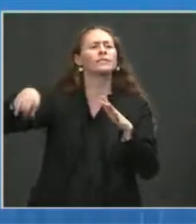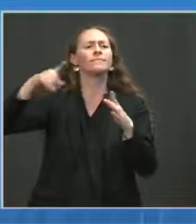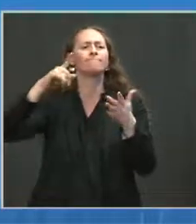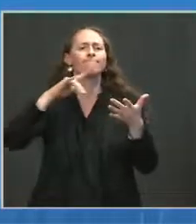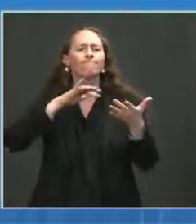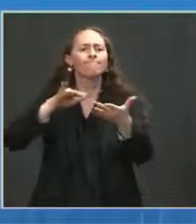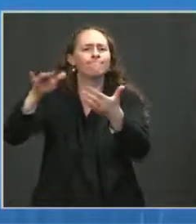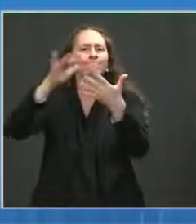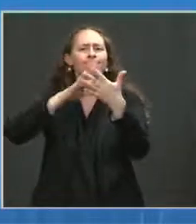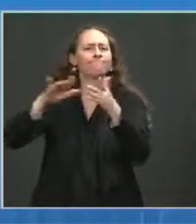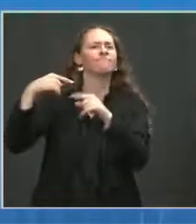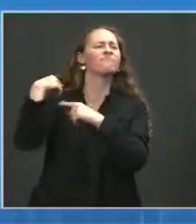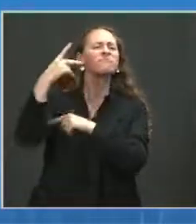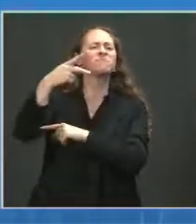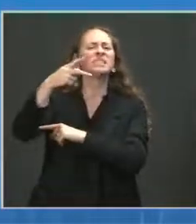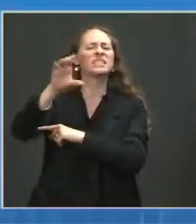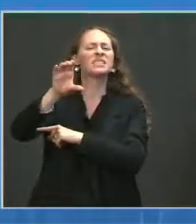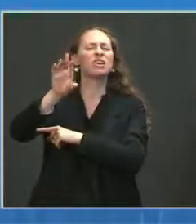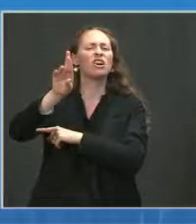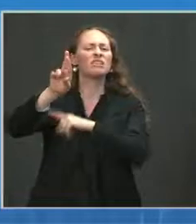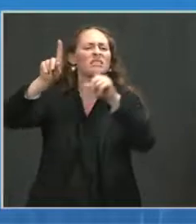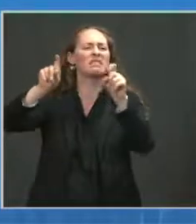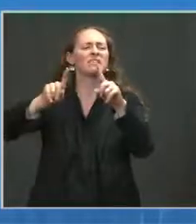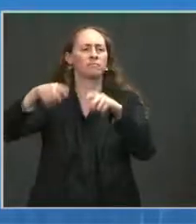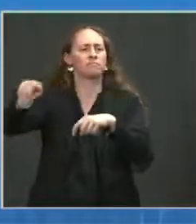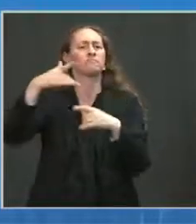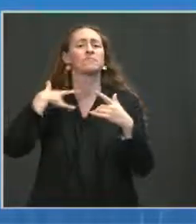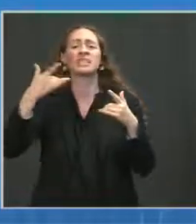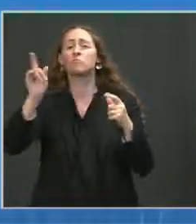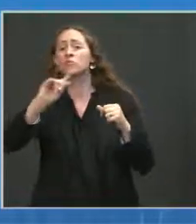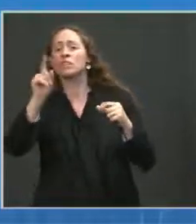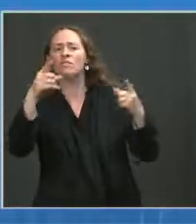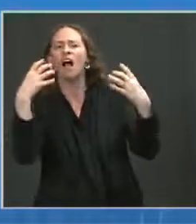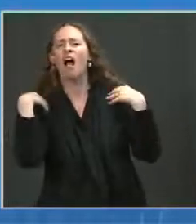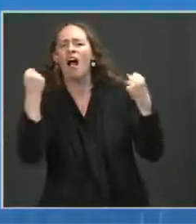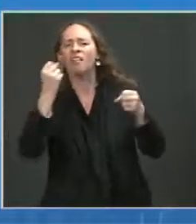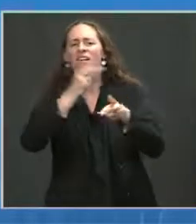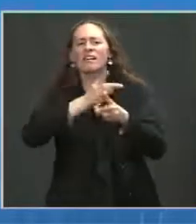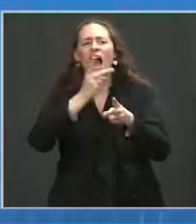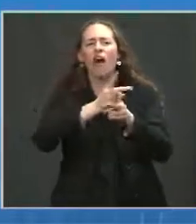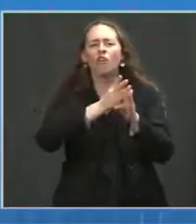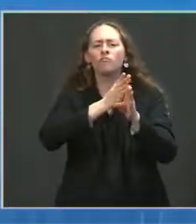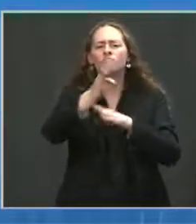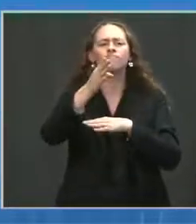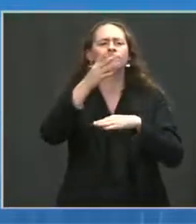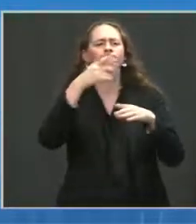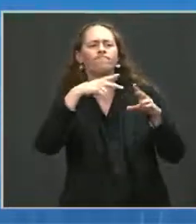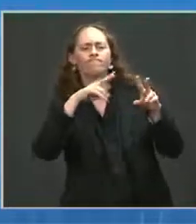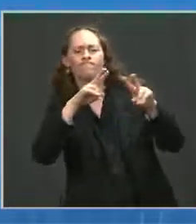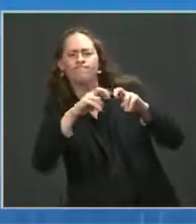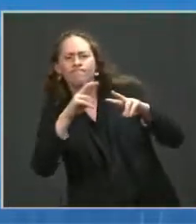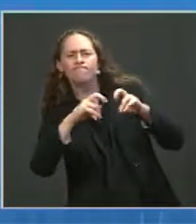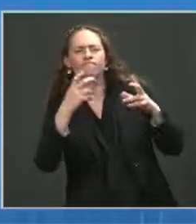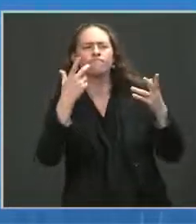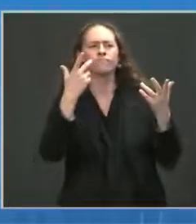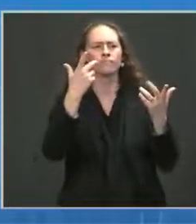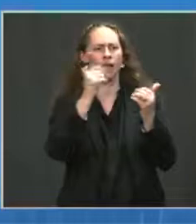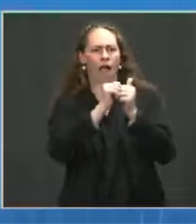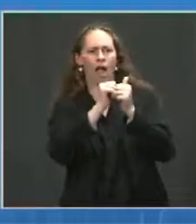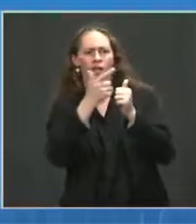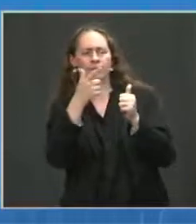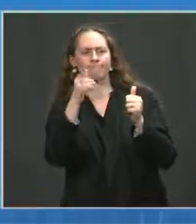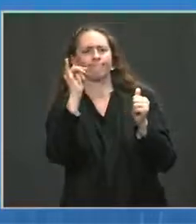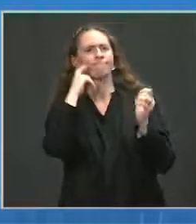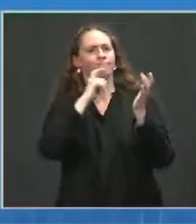healthcare workers. So we can actually examine how much disease is occurring in people who might be asymptomatic. That is the